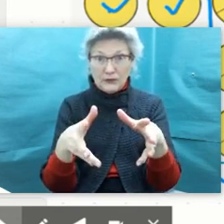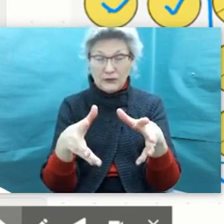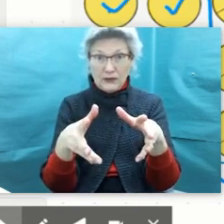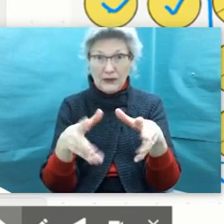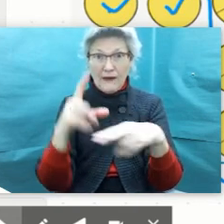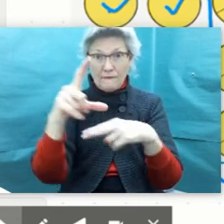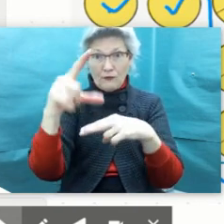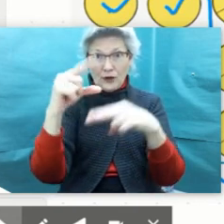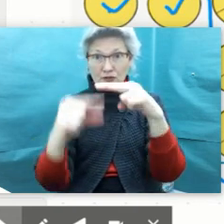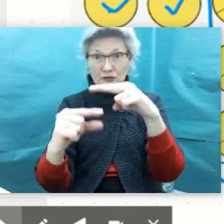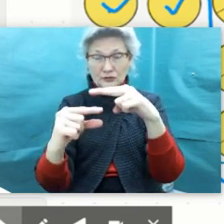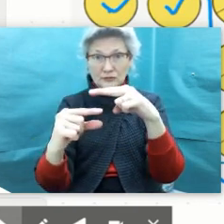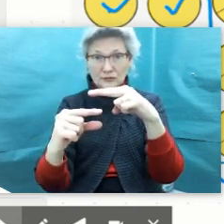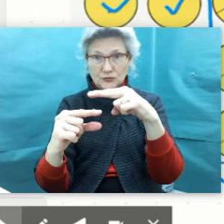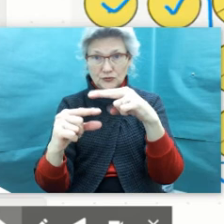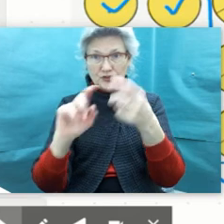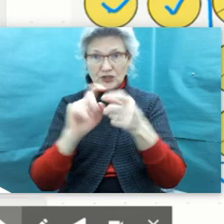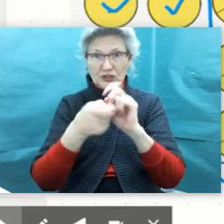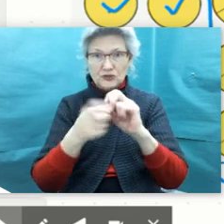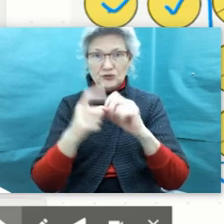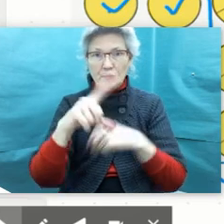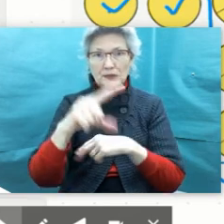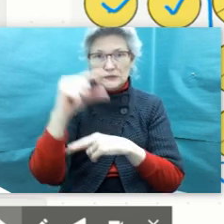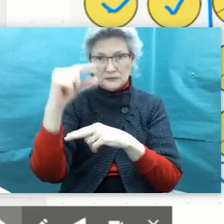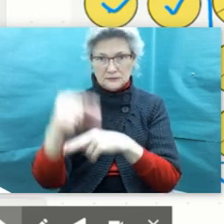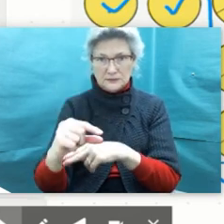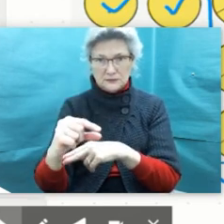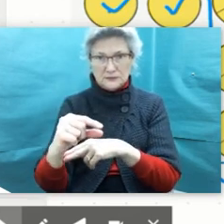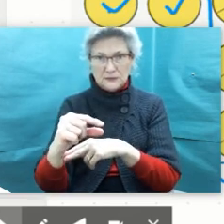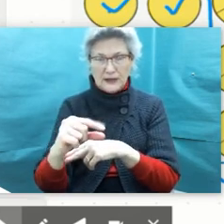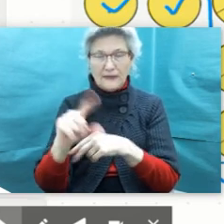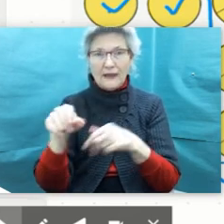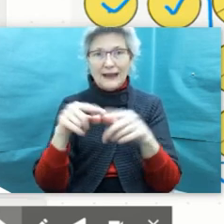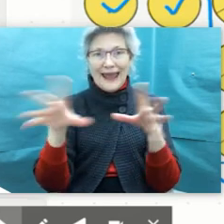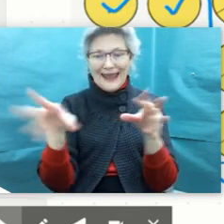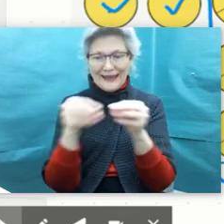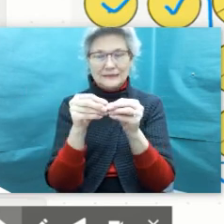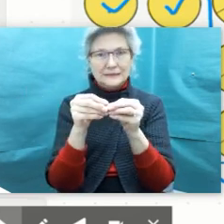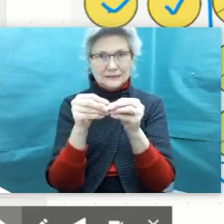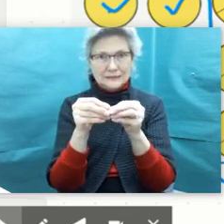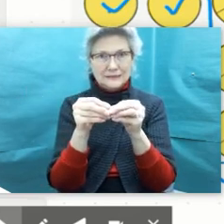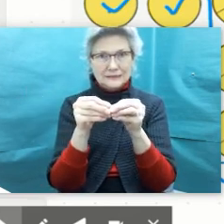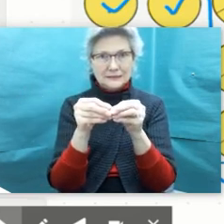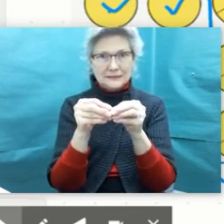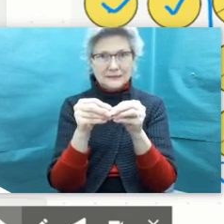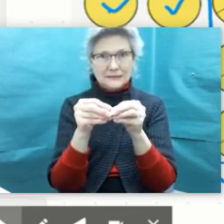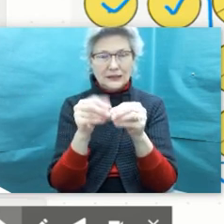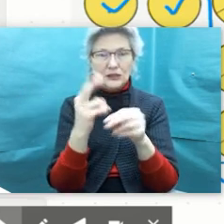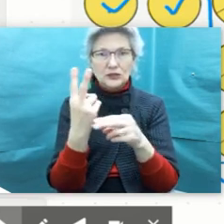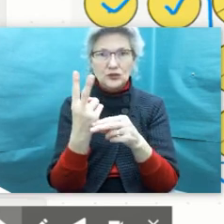greater than 1, which we know how to turn into a mixed number. We can then add our